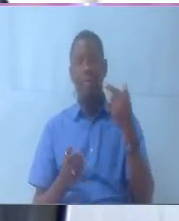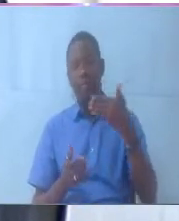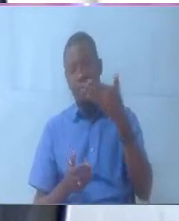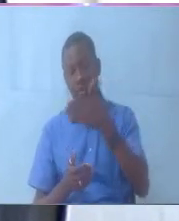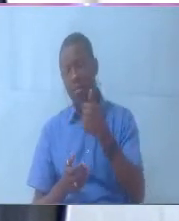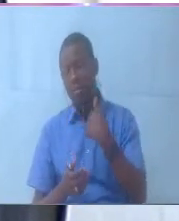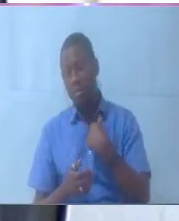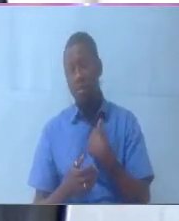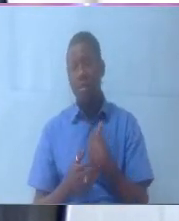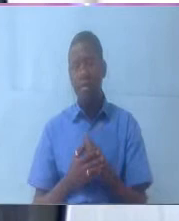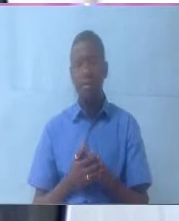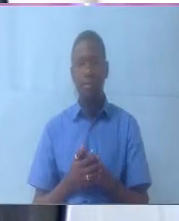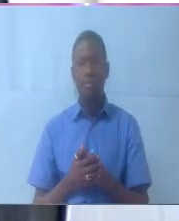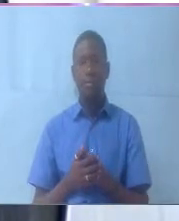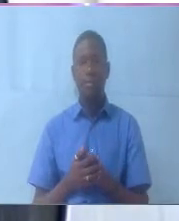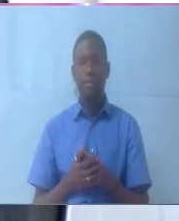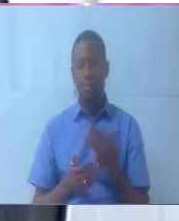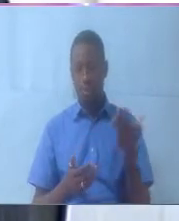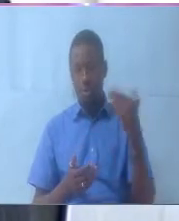the